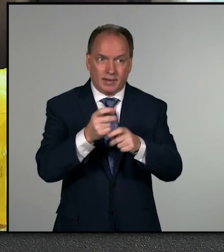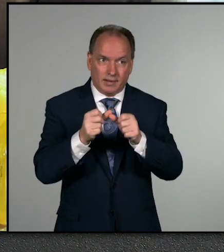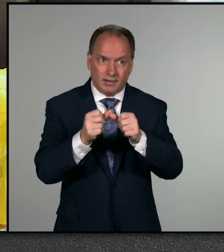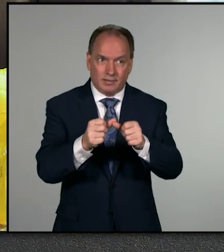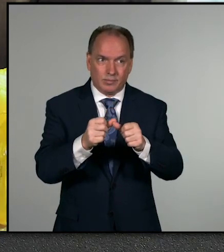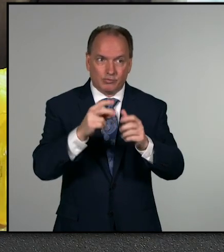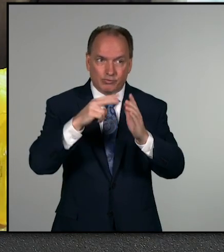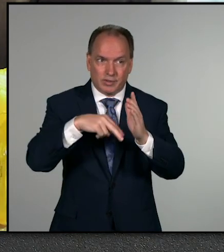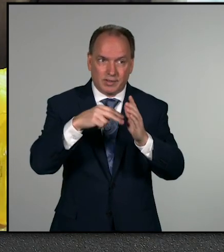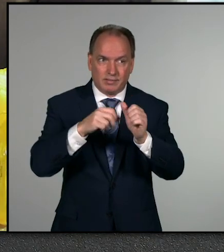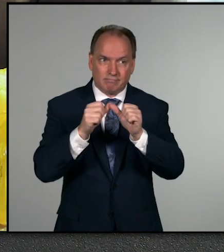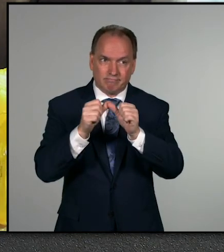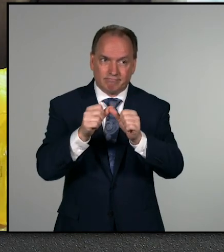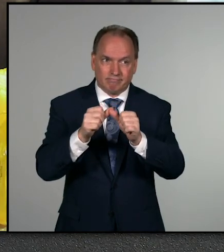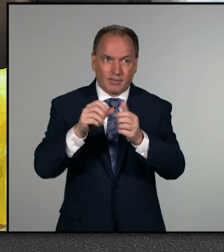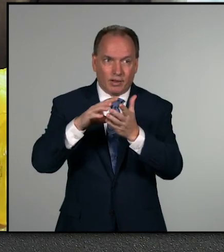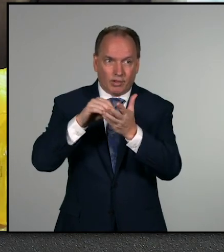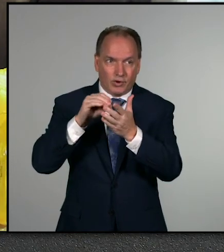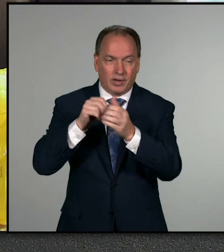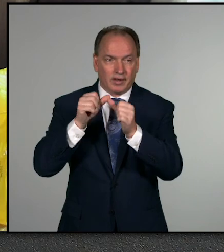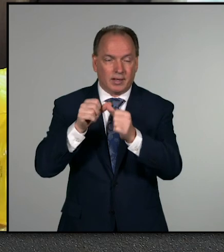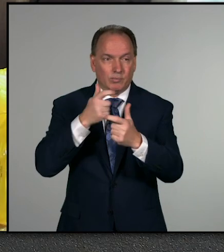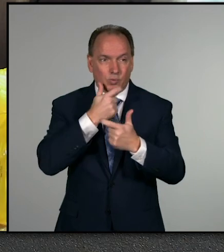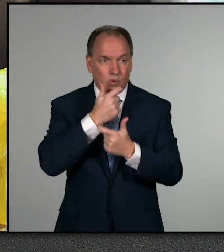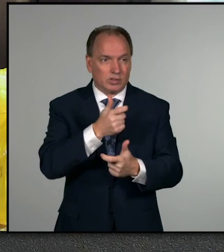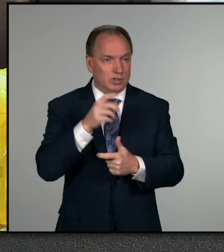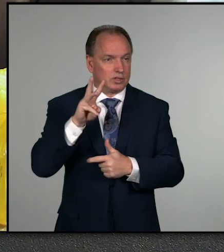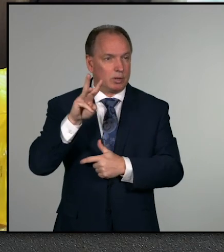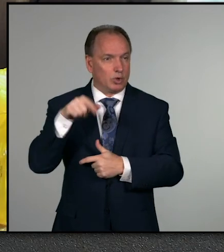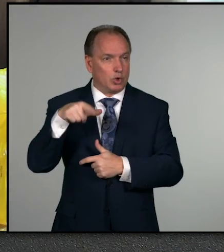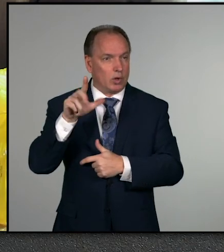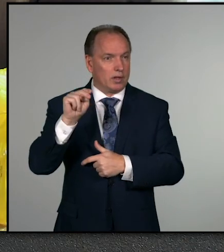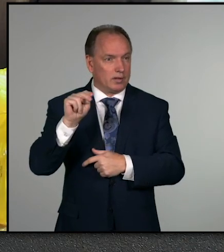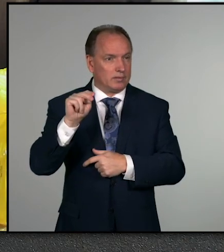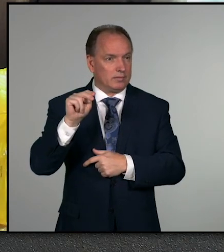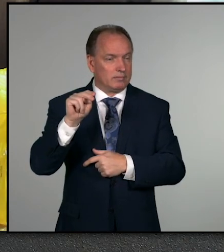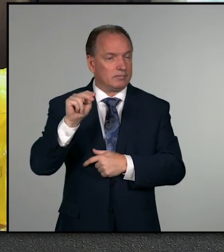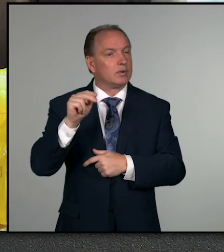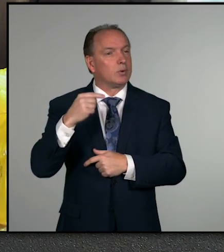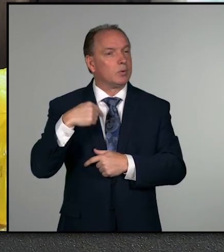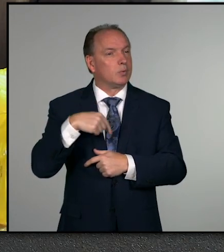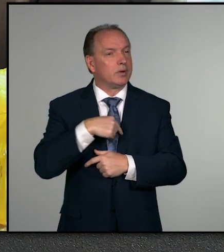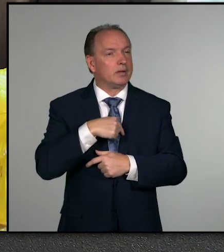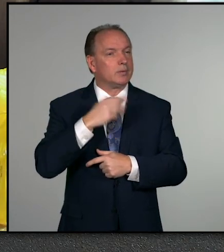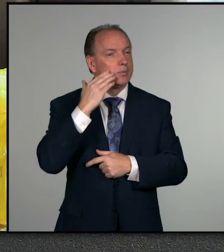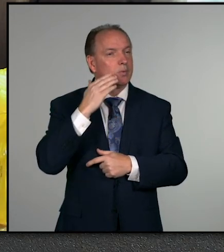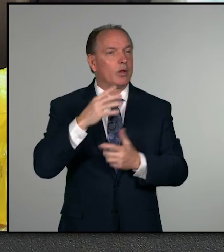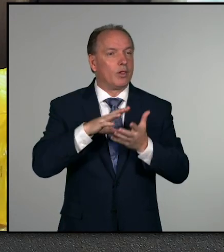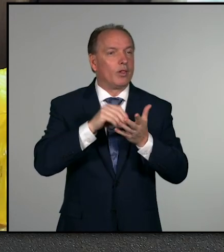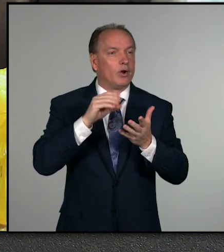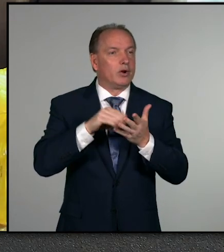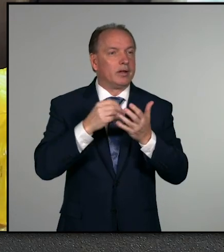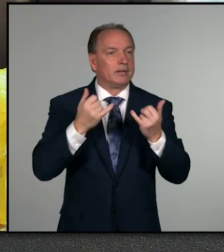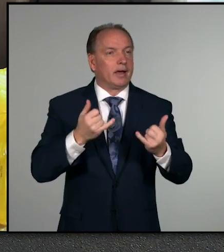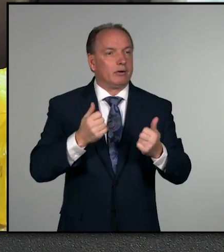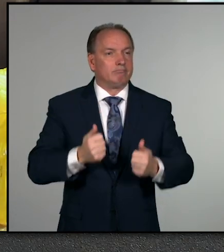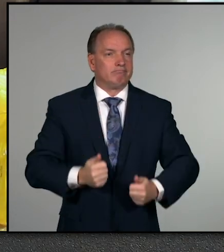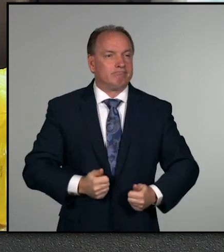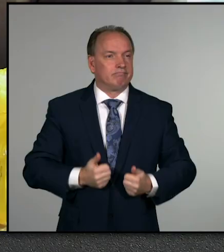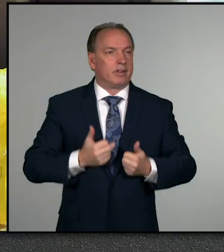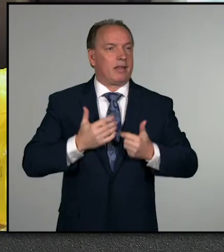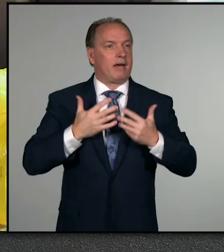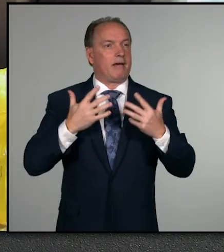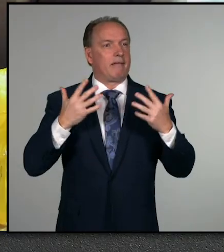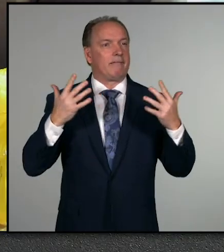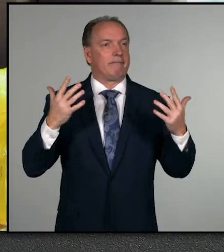keep reading, keep learning, and keep watching WQLN, where learning is brought to life.